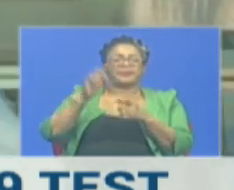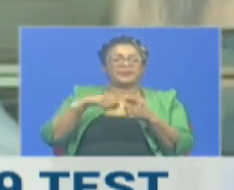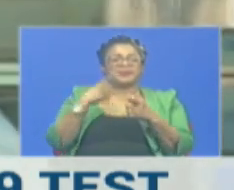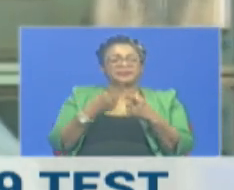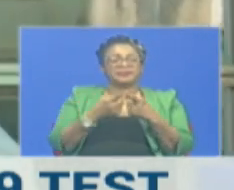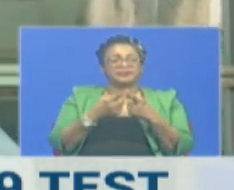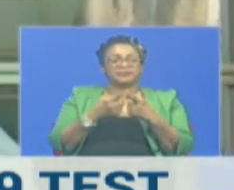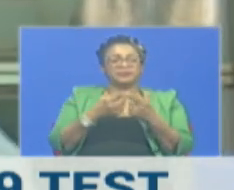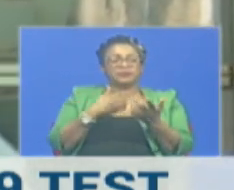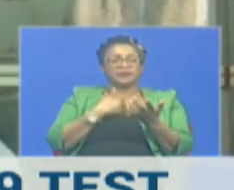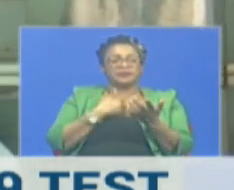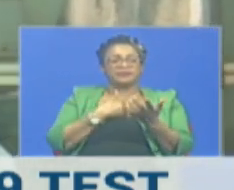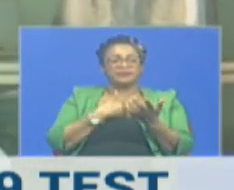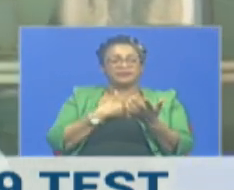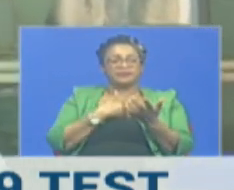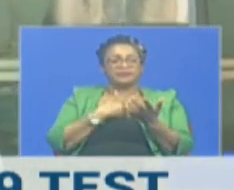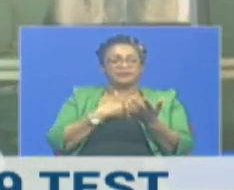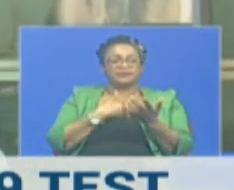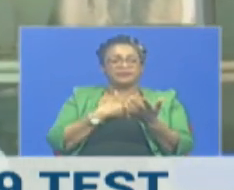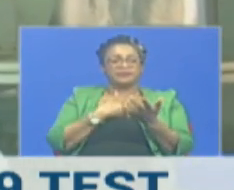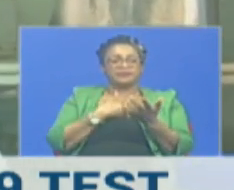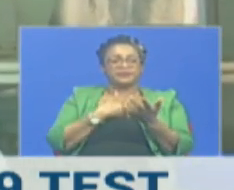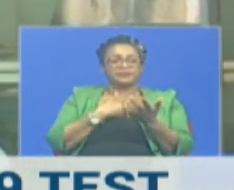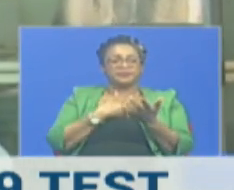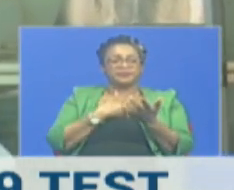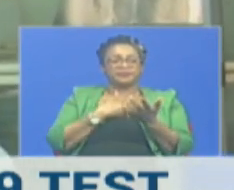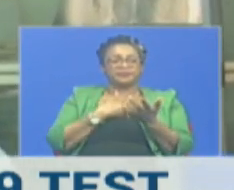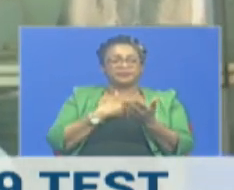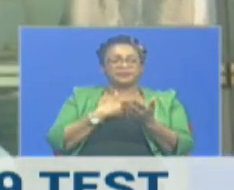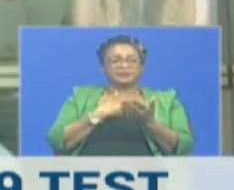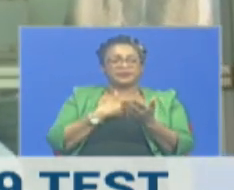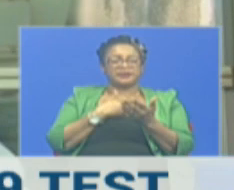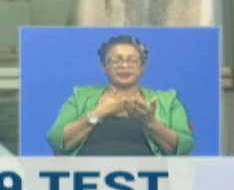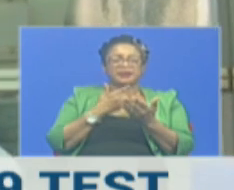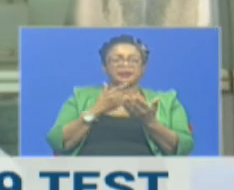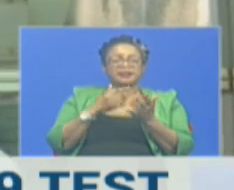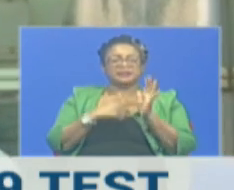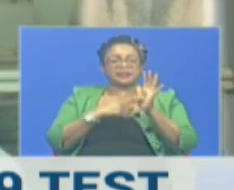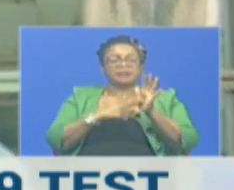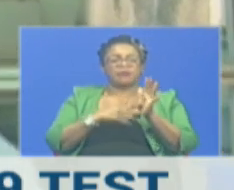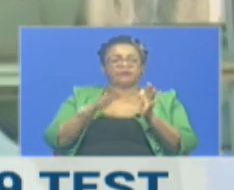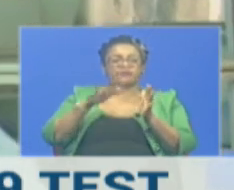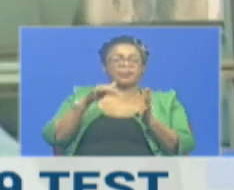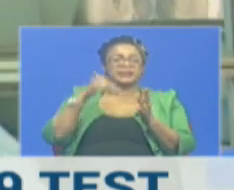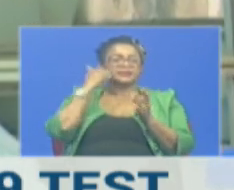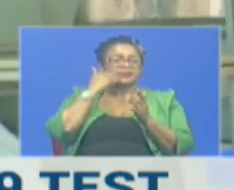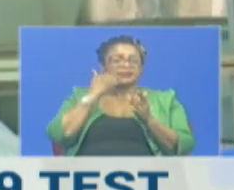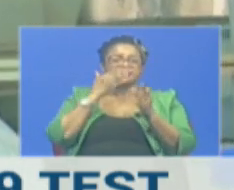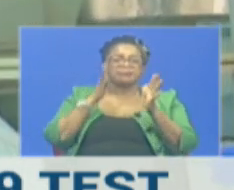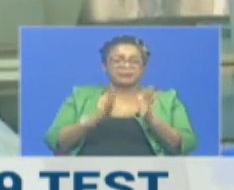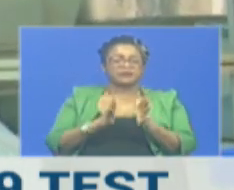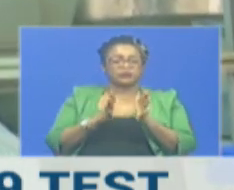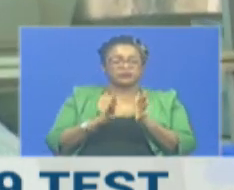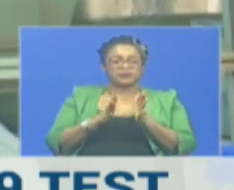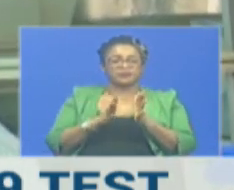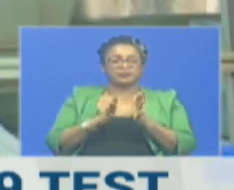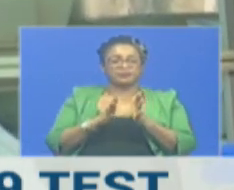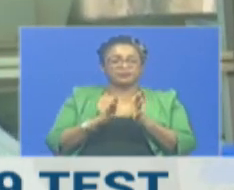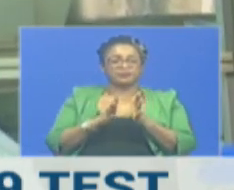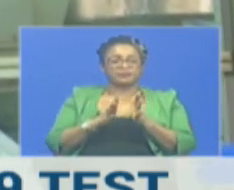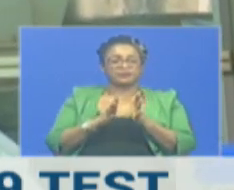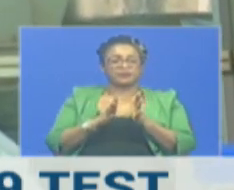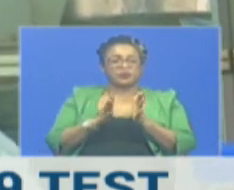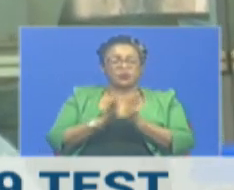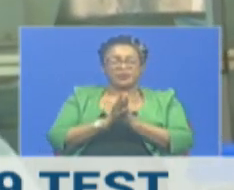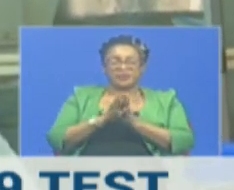we have already the material from the patient inside the virus